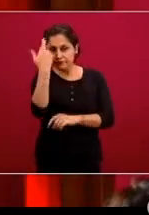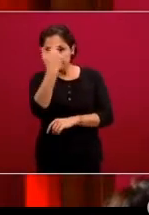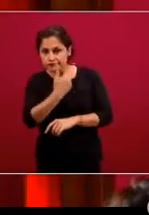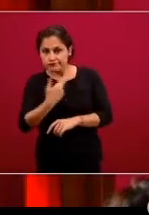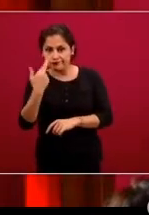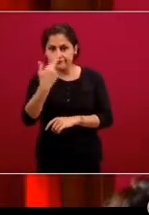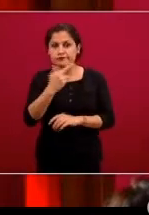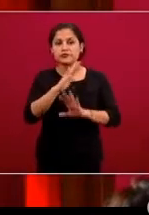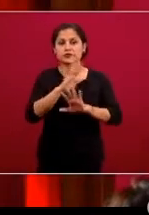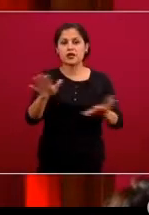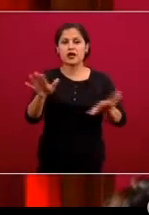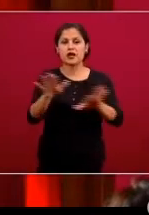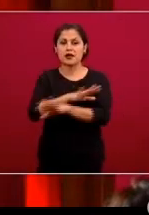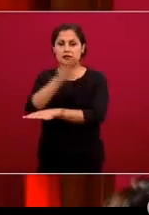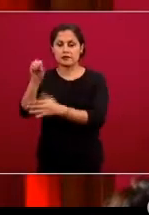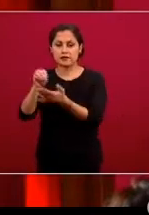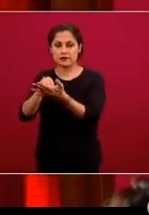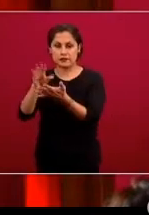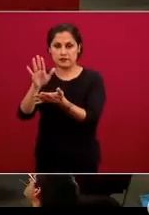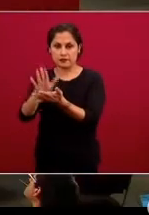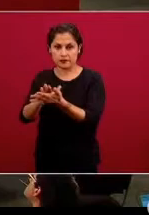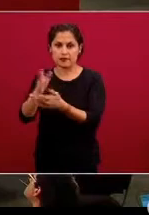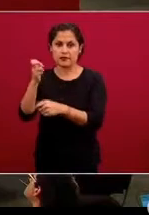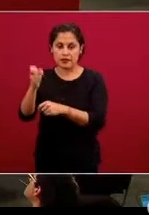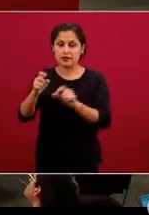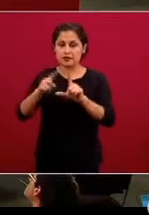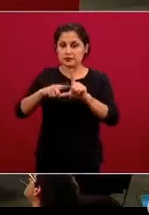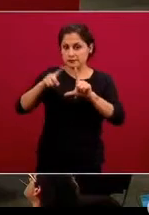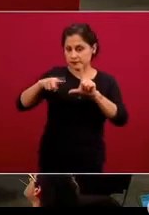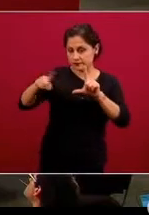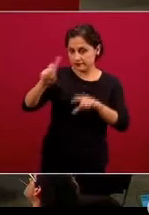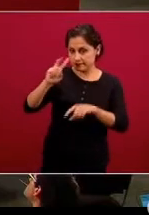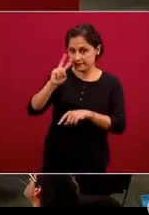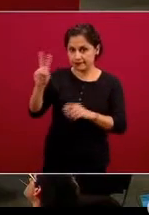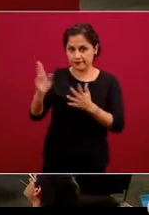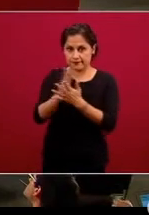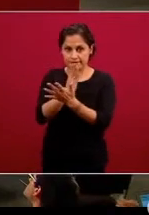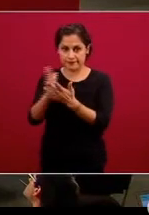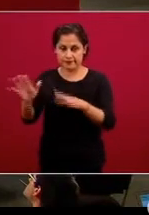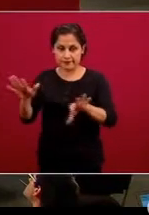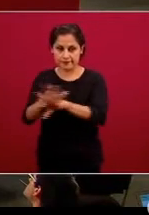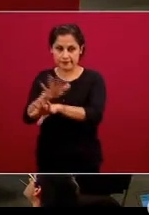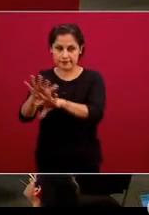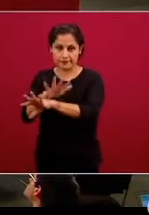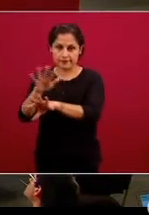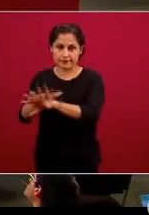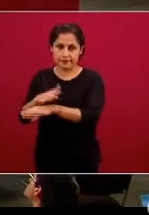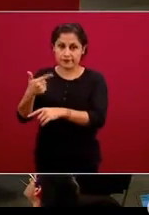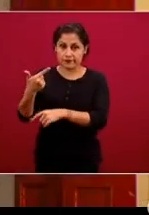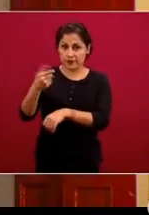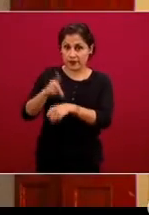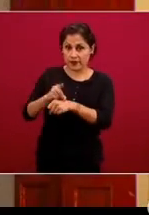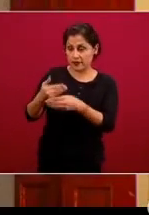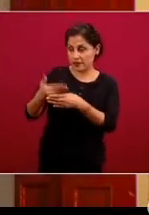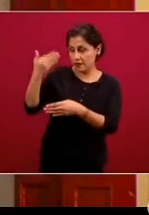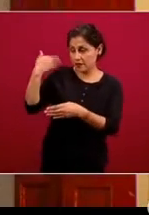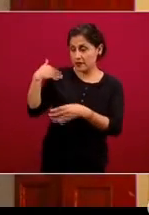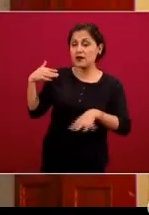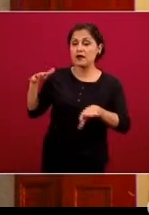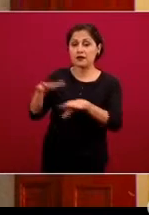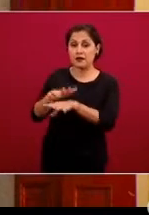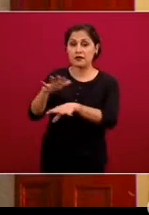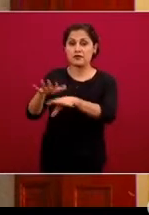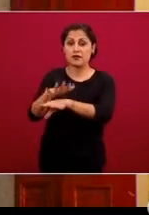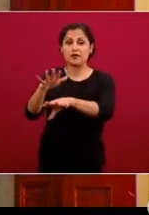symptoms helps us to see how the data is performing in terms of the last week. So, for example, if we